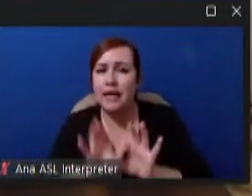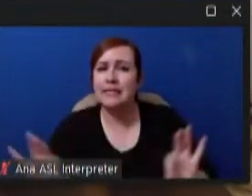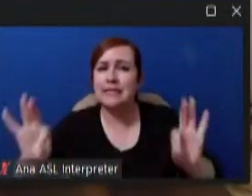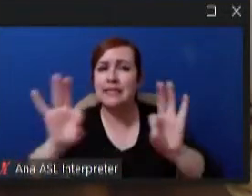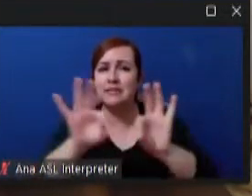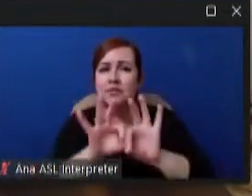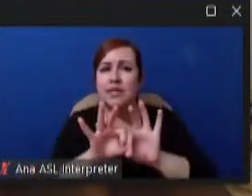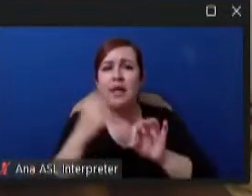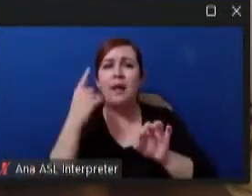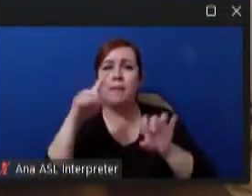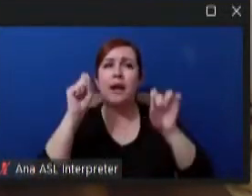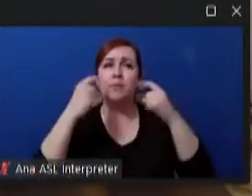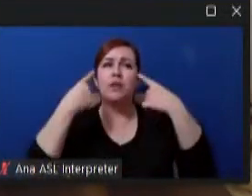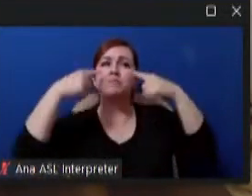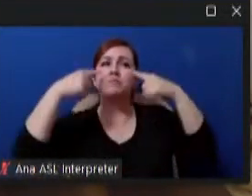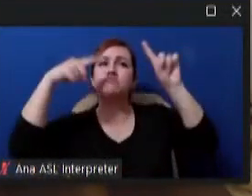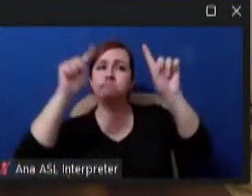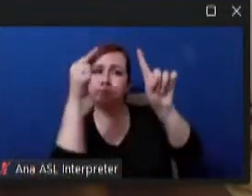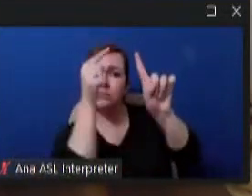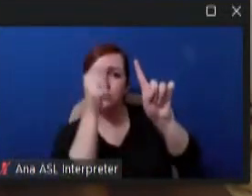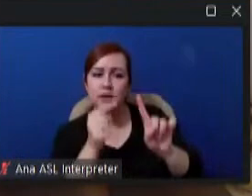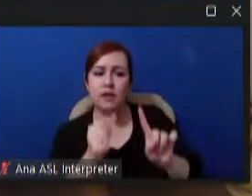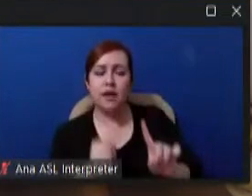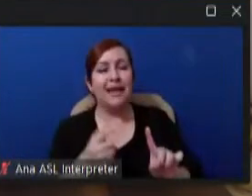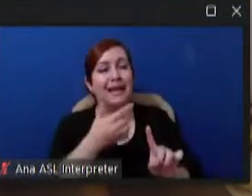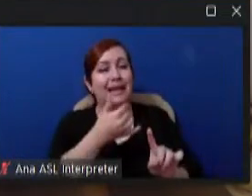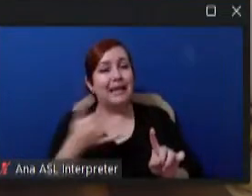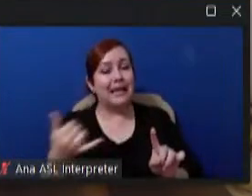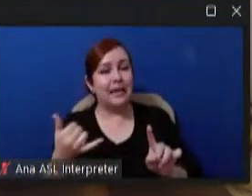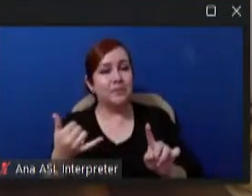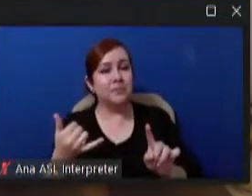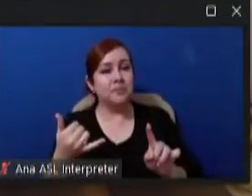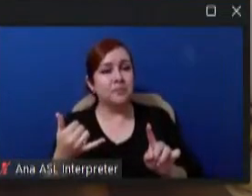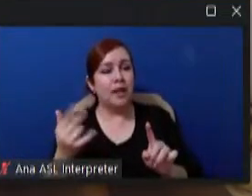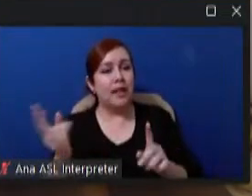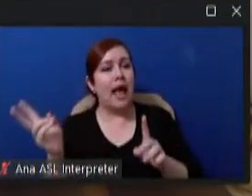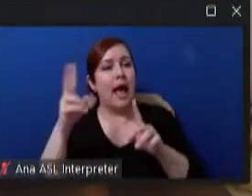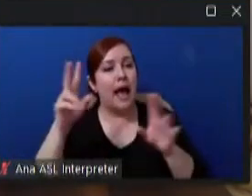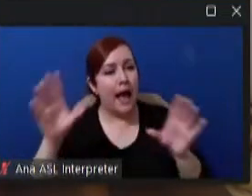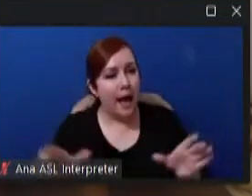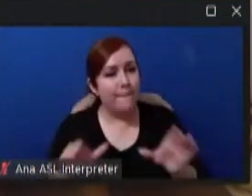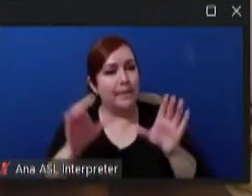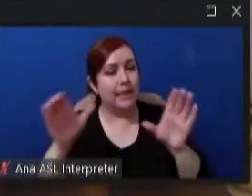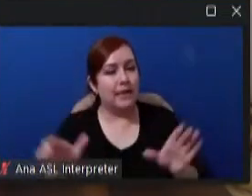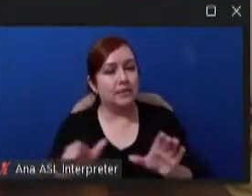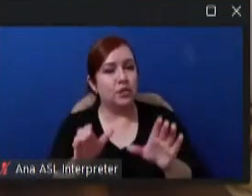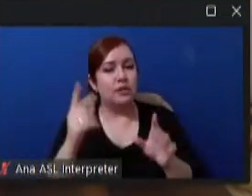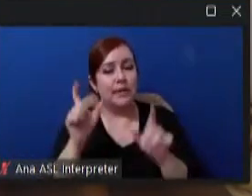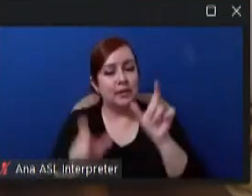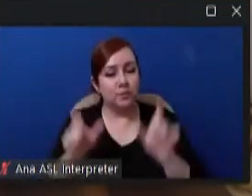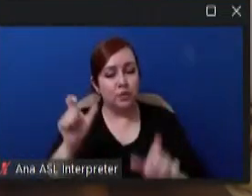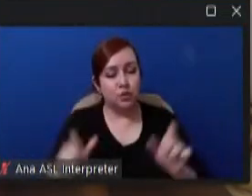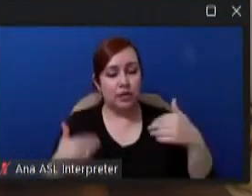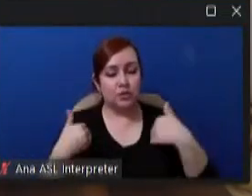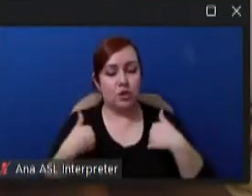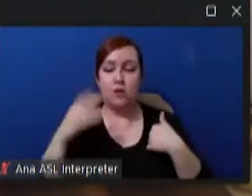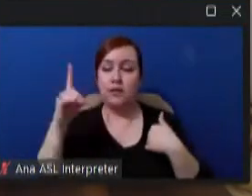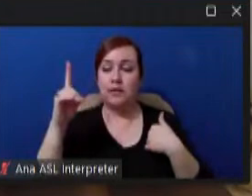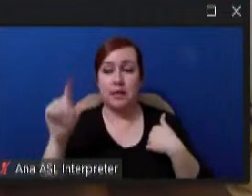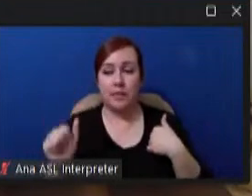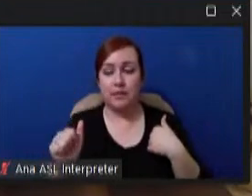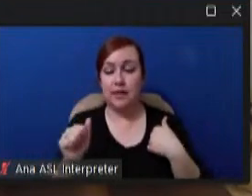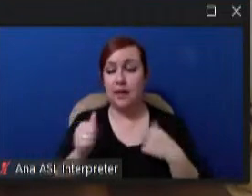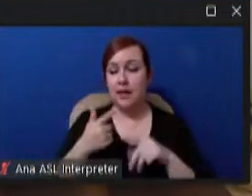more inclusive society so that we can achieve the SDGs and be